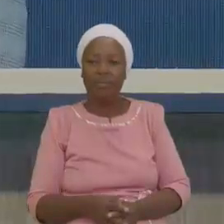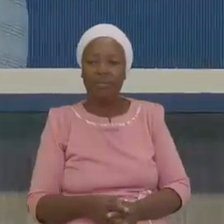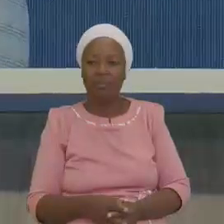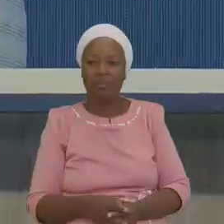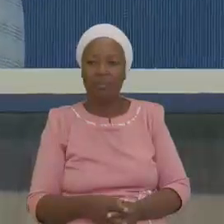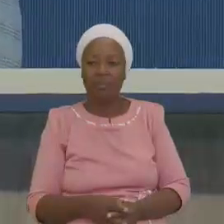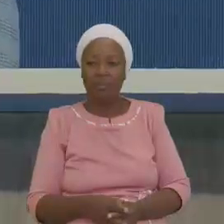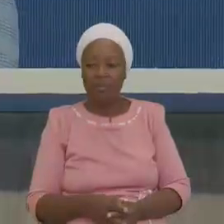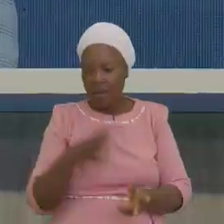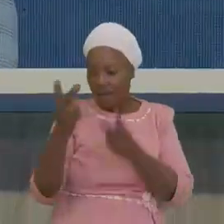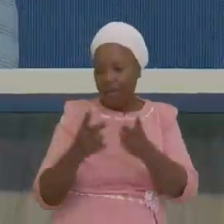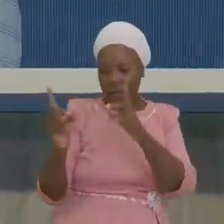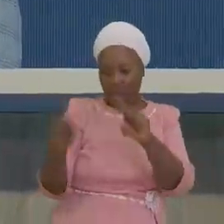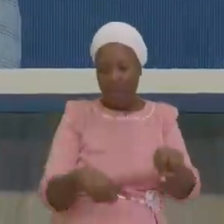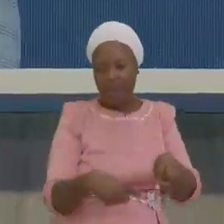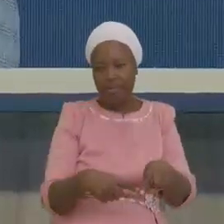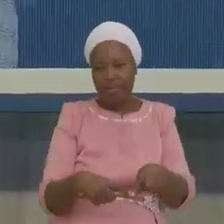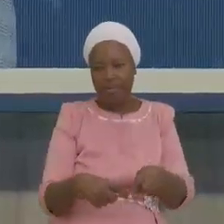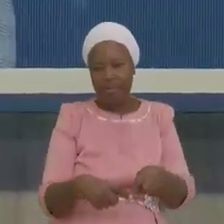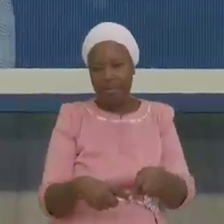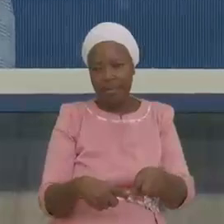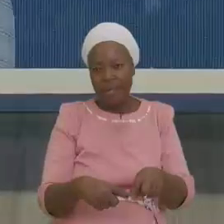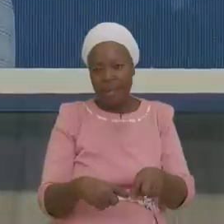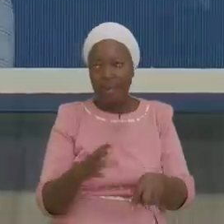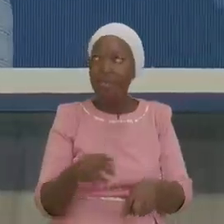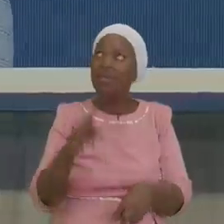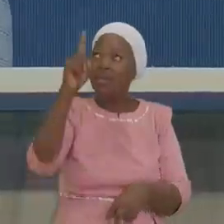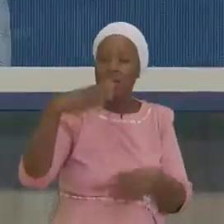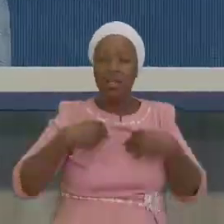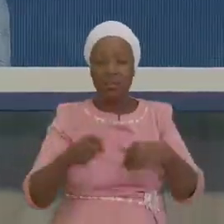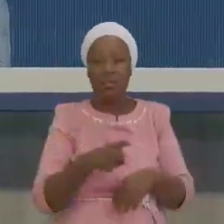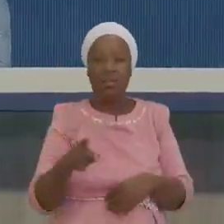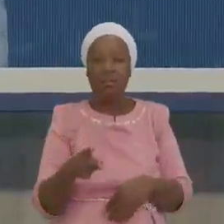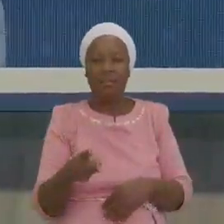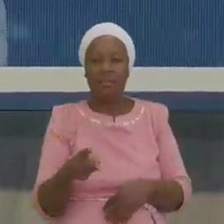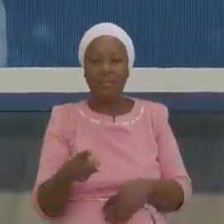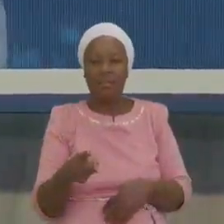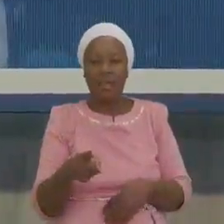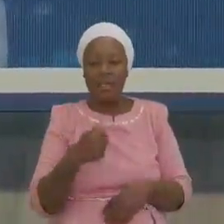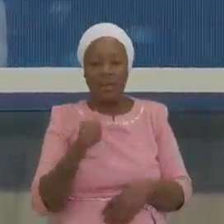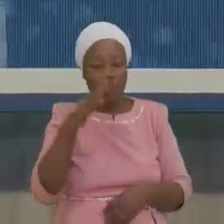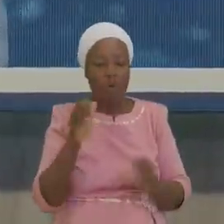Strangers came, he healed them. The woman with issue of blood came,